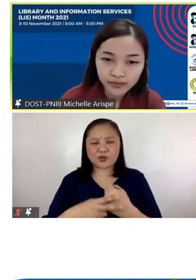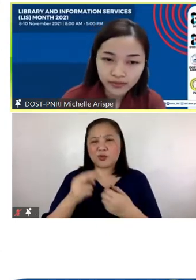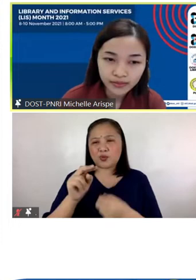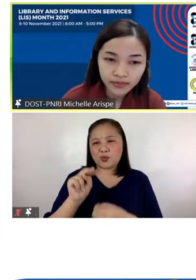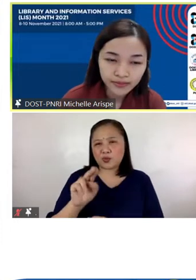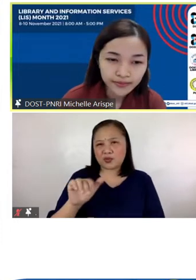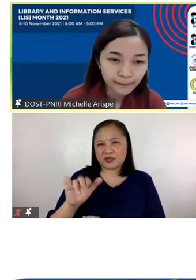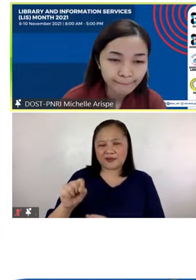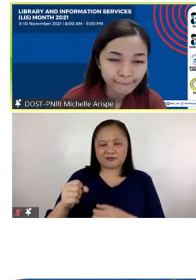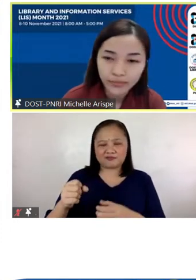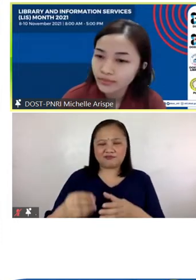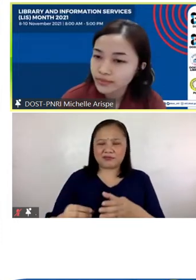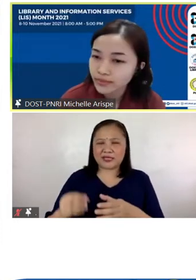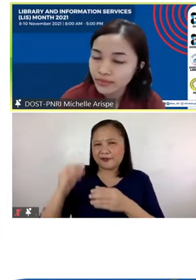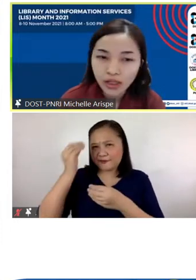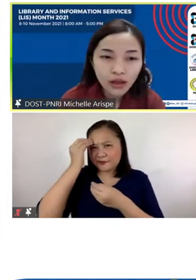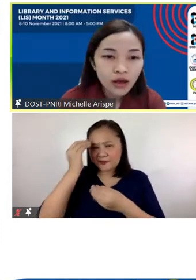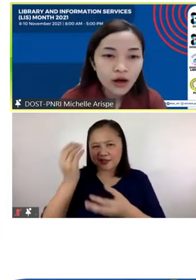information.